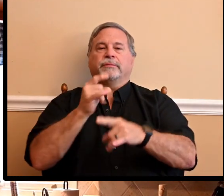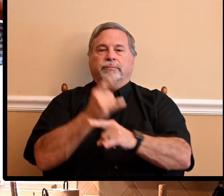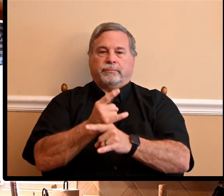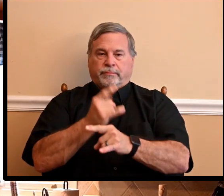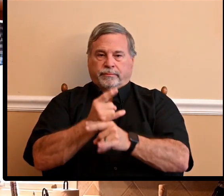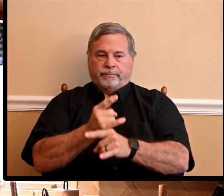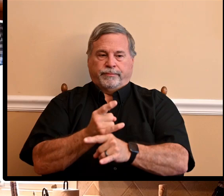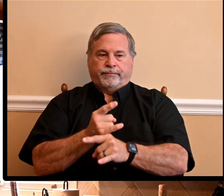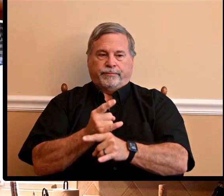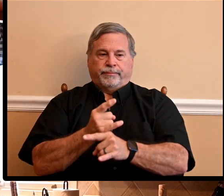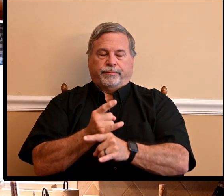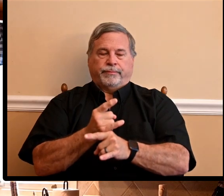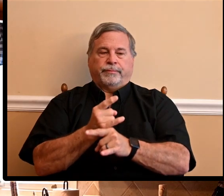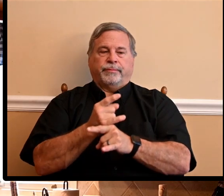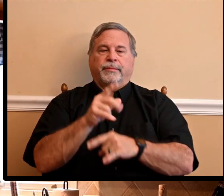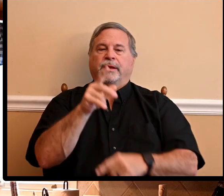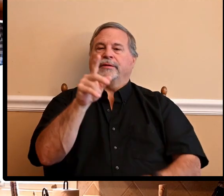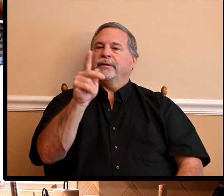a little bit more kirschwasser.